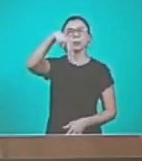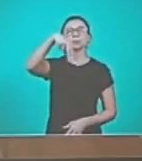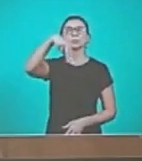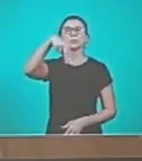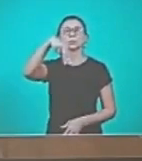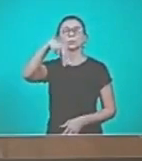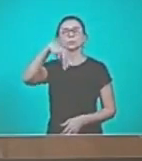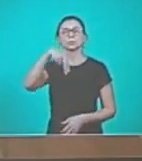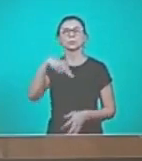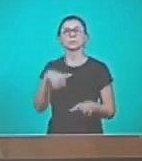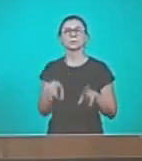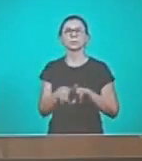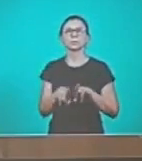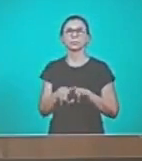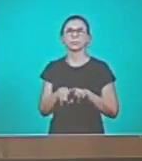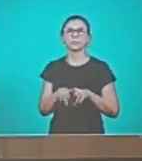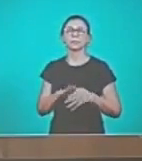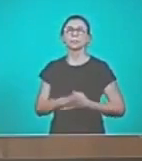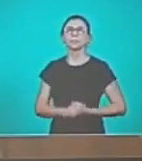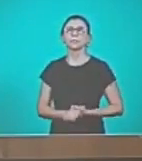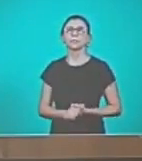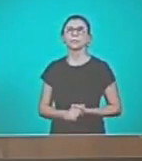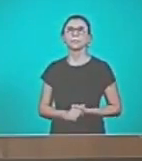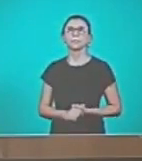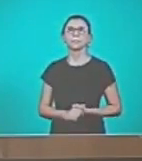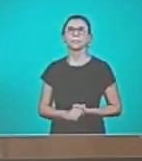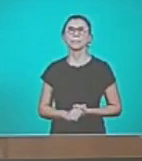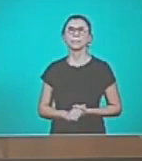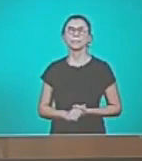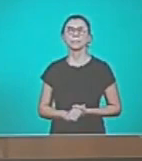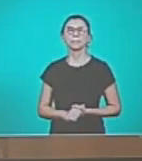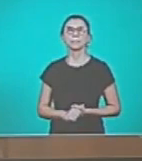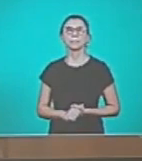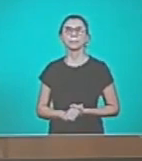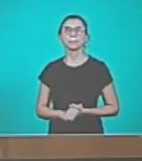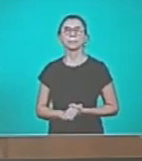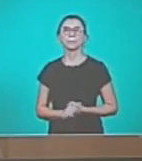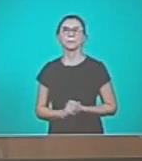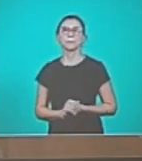America, and this is according to what